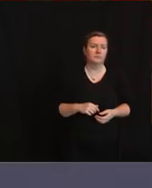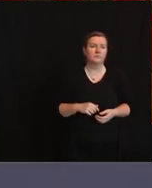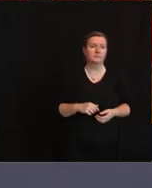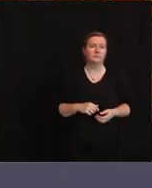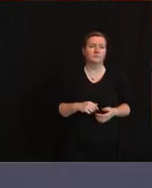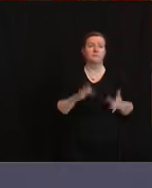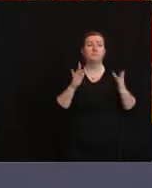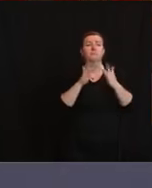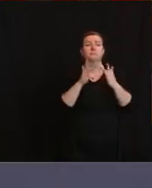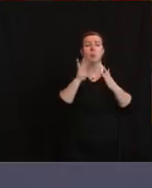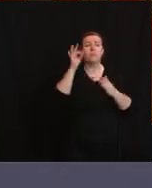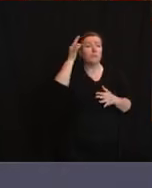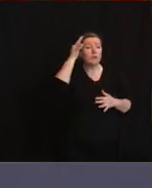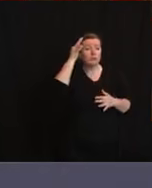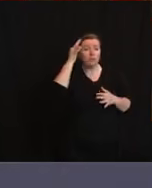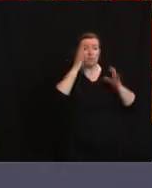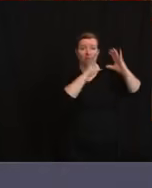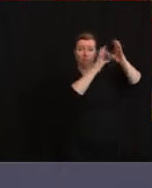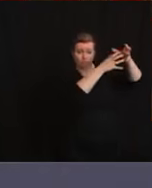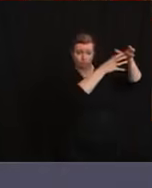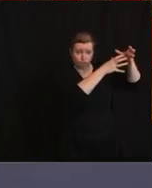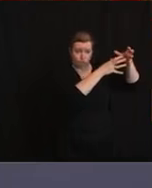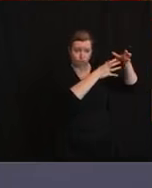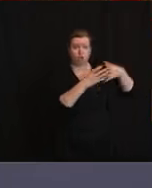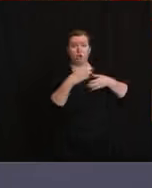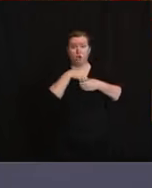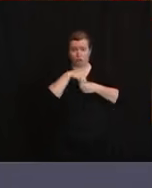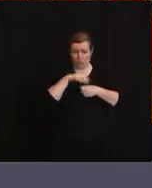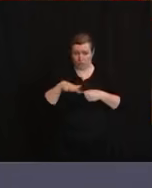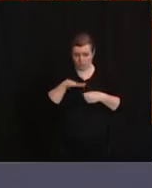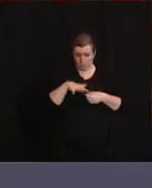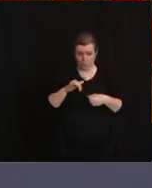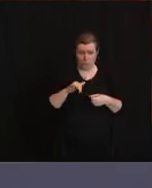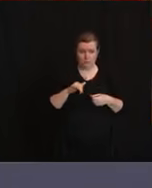well as internally, and we'll have more for you later today.